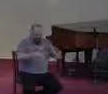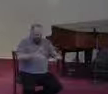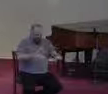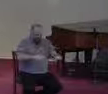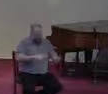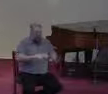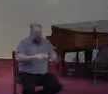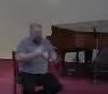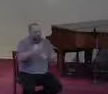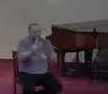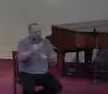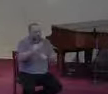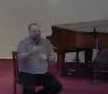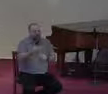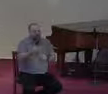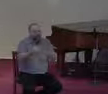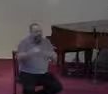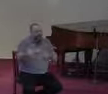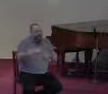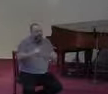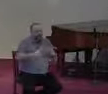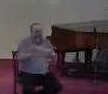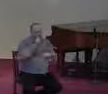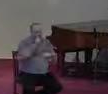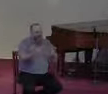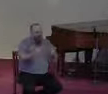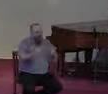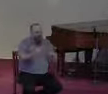by warmly welcoming those who visit?